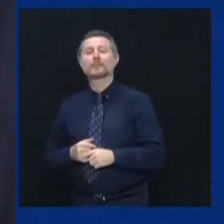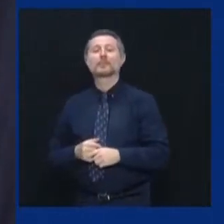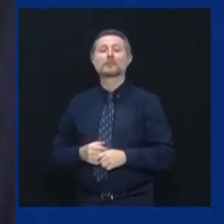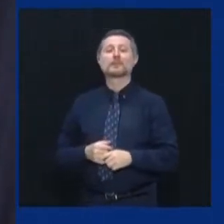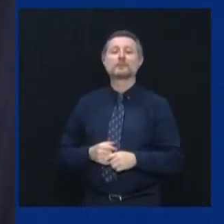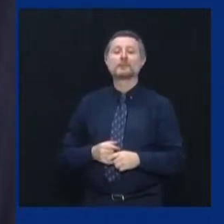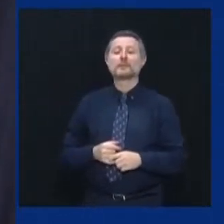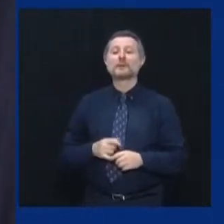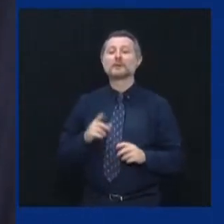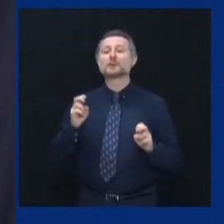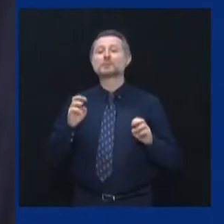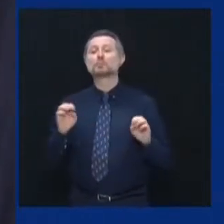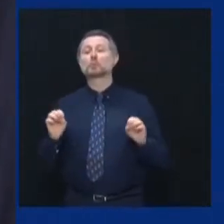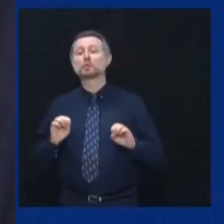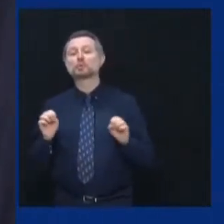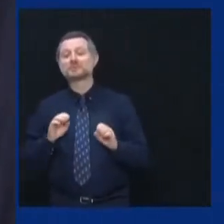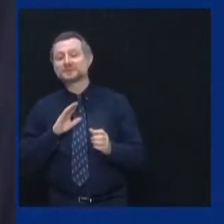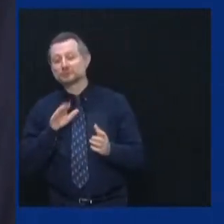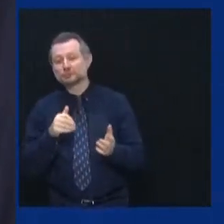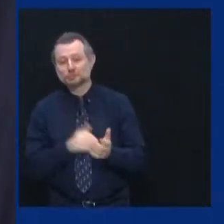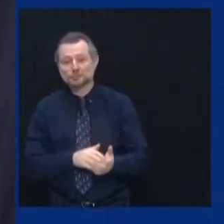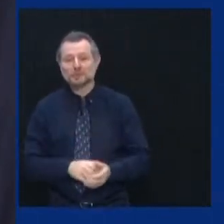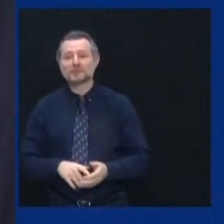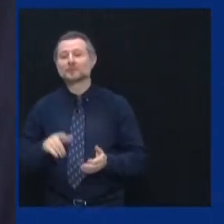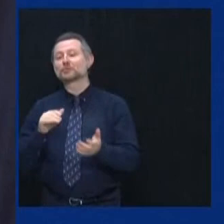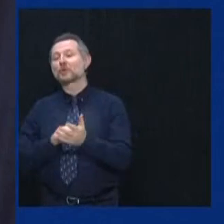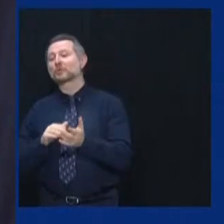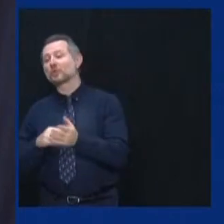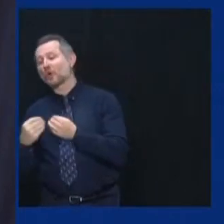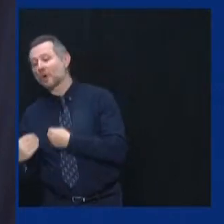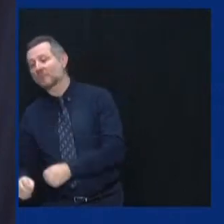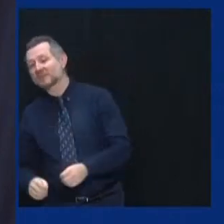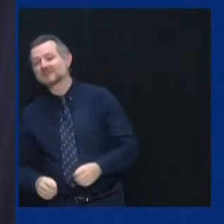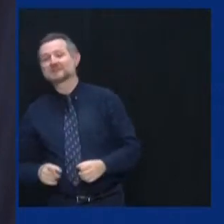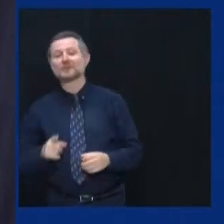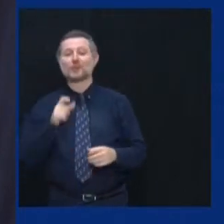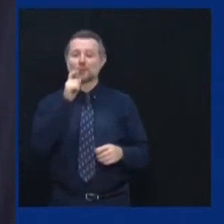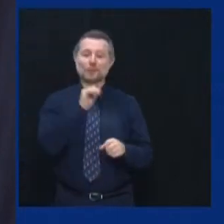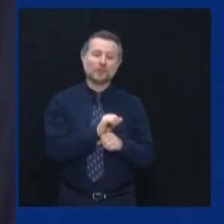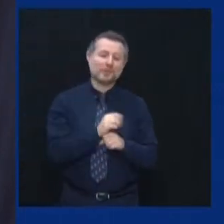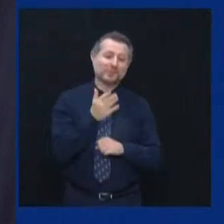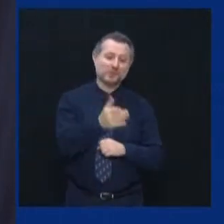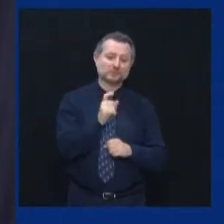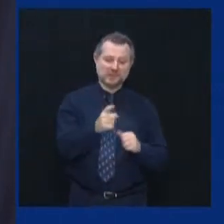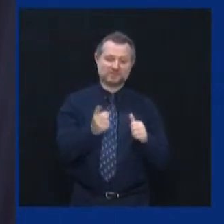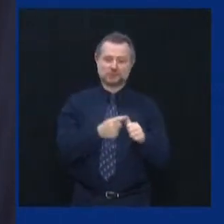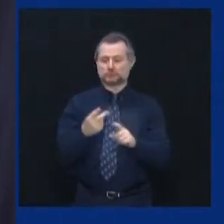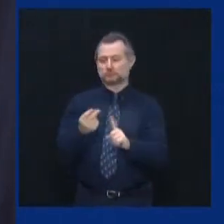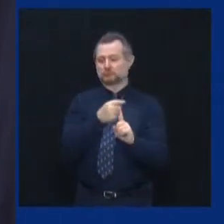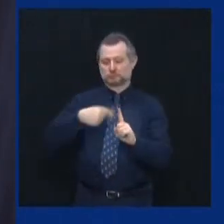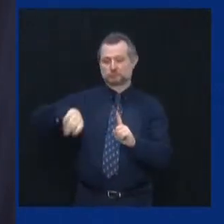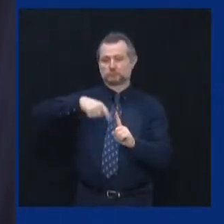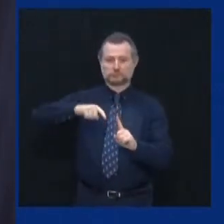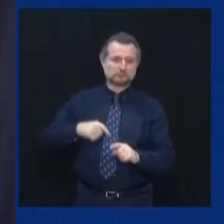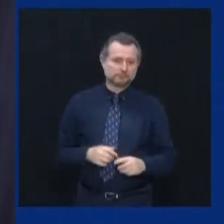Ambulatory center, doctor's office, you have to do your nurses and everybody first.